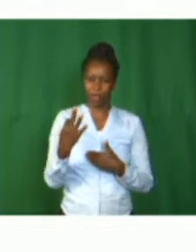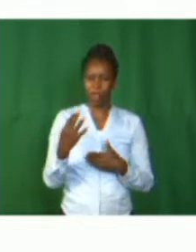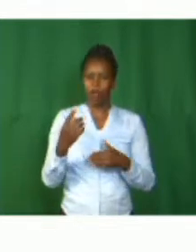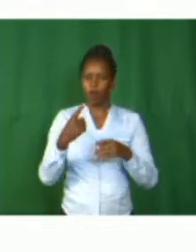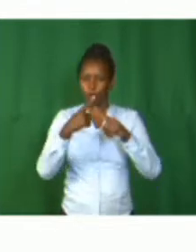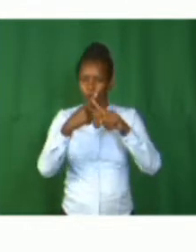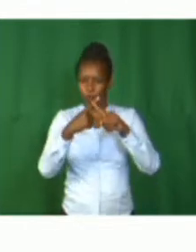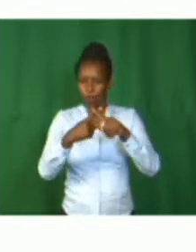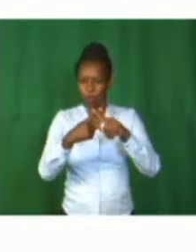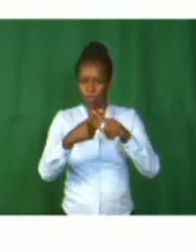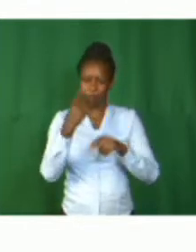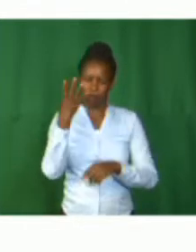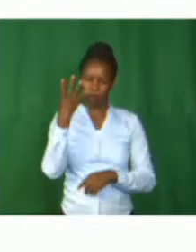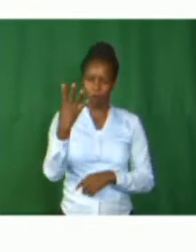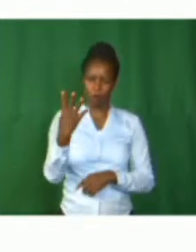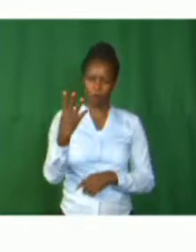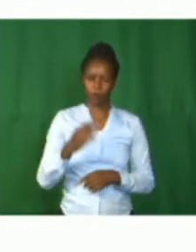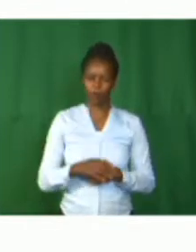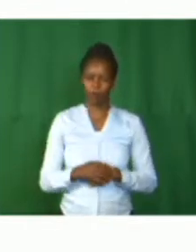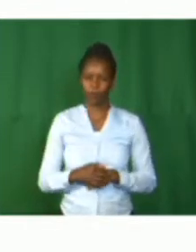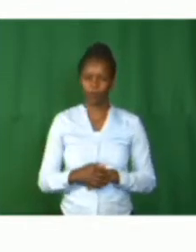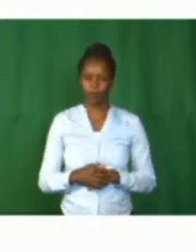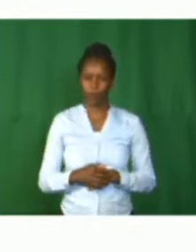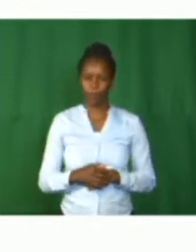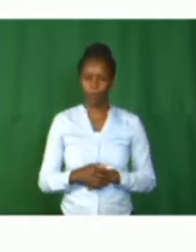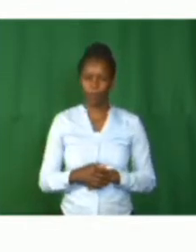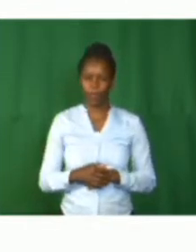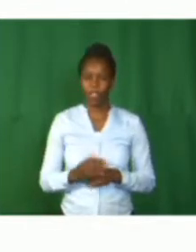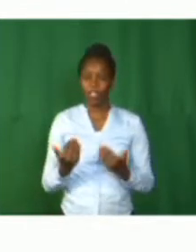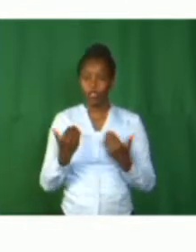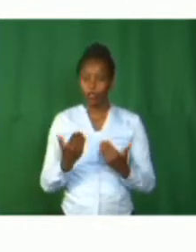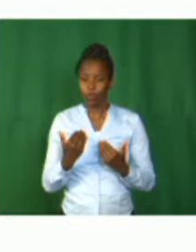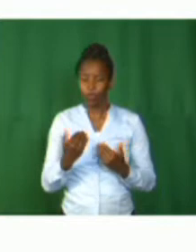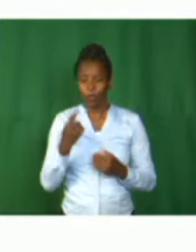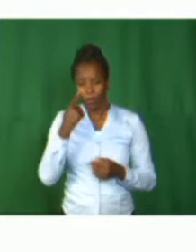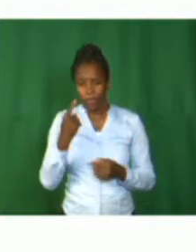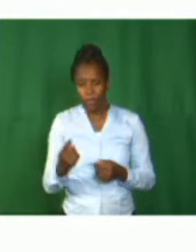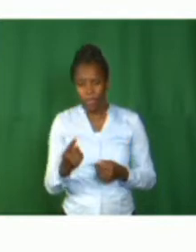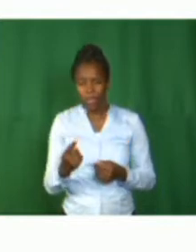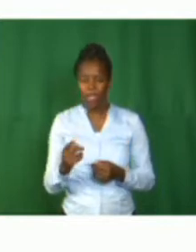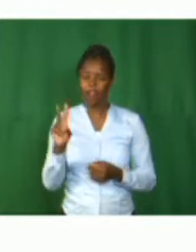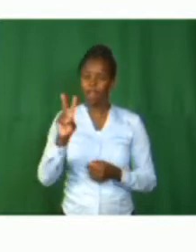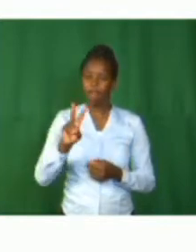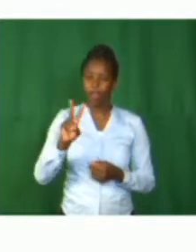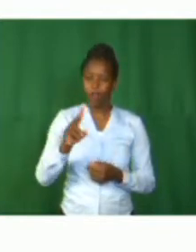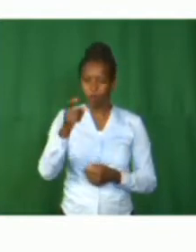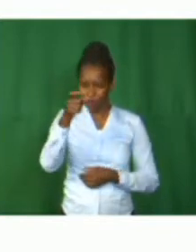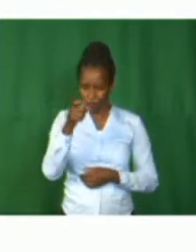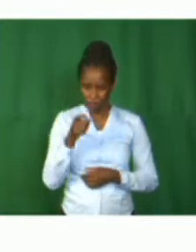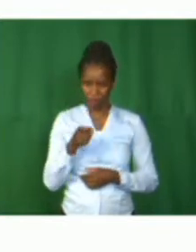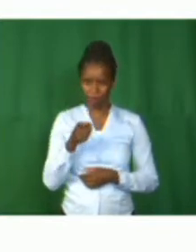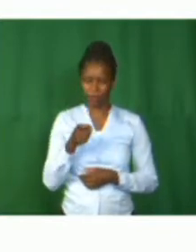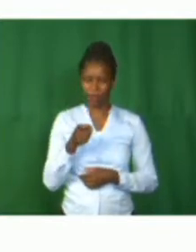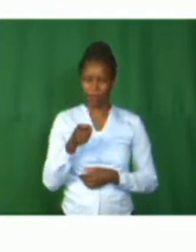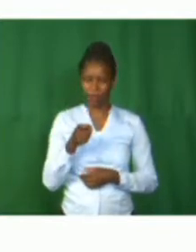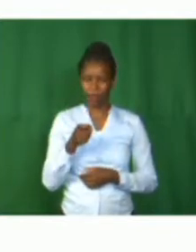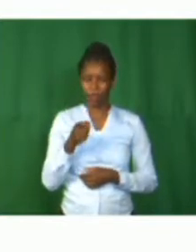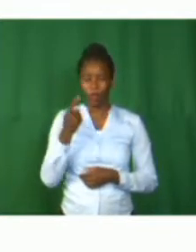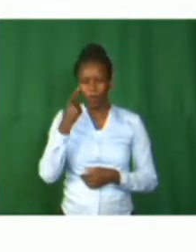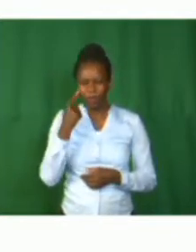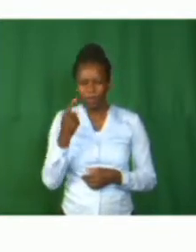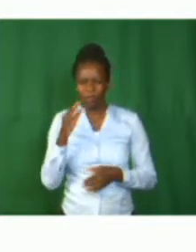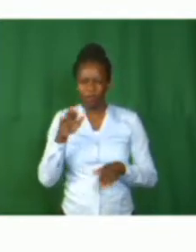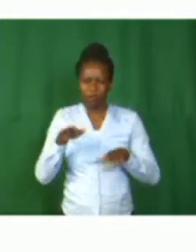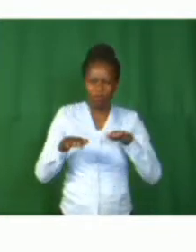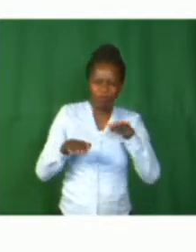+4. So you can see here that we expressed now the values of x now by means of this inequality here, where we are saying